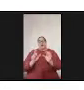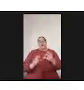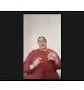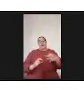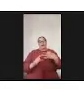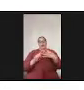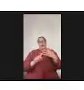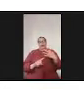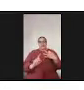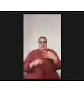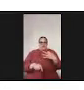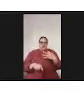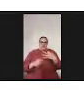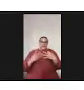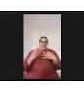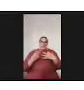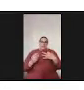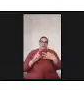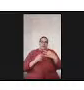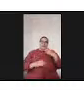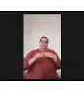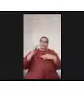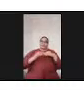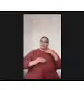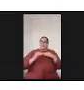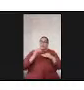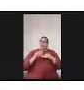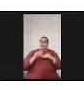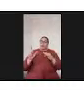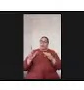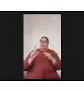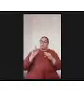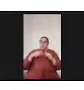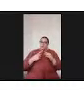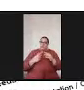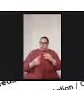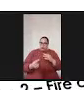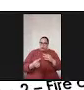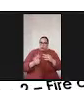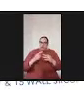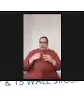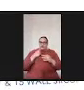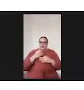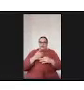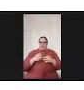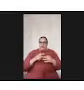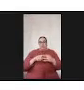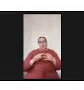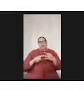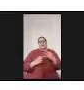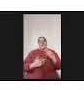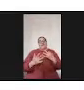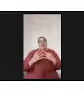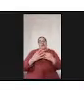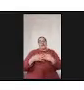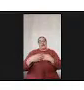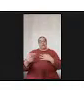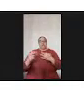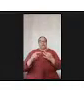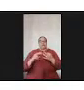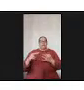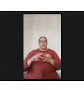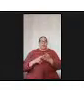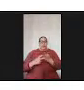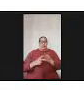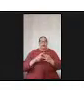right? You've got building compliance, as I have mentioned. Then you've got your fire escape routes. Then